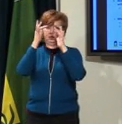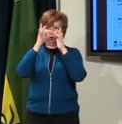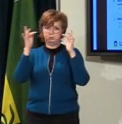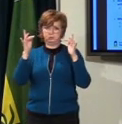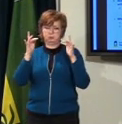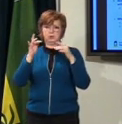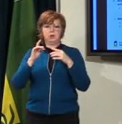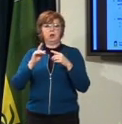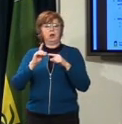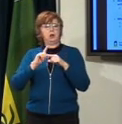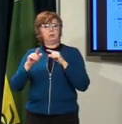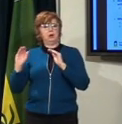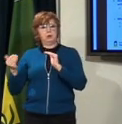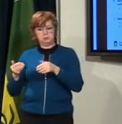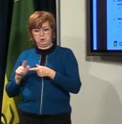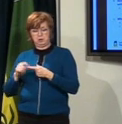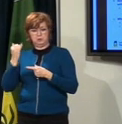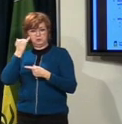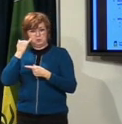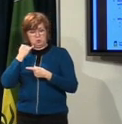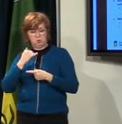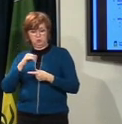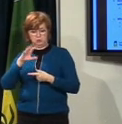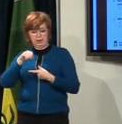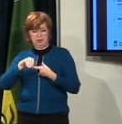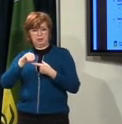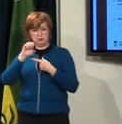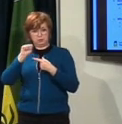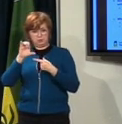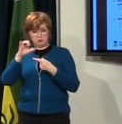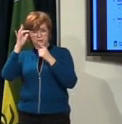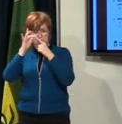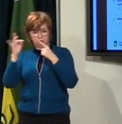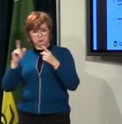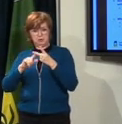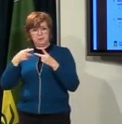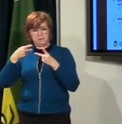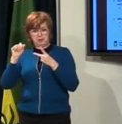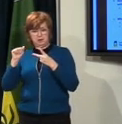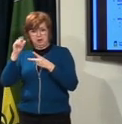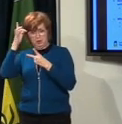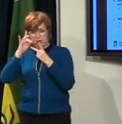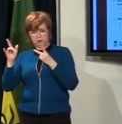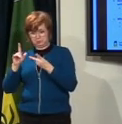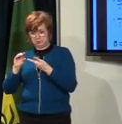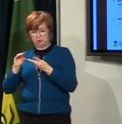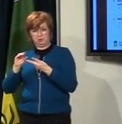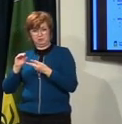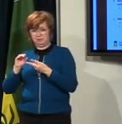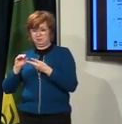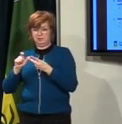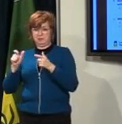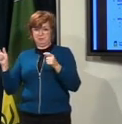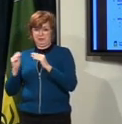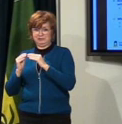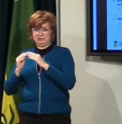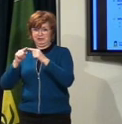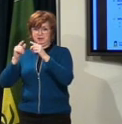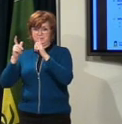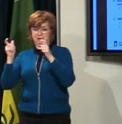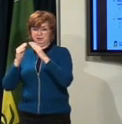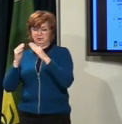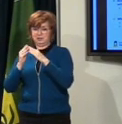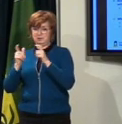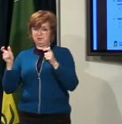Regional Hospital in Swift Current and the Prince Albert Victoria Hospital combined. So it is a significant number of